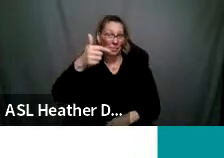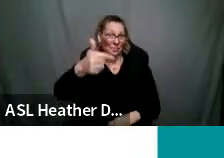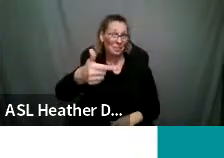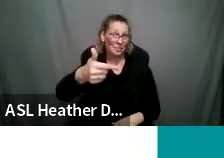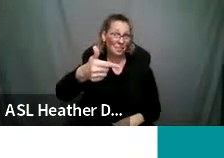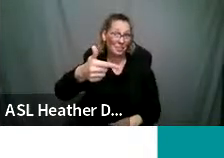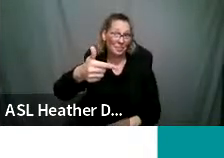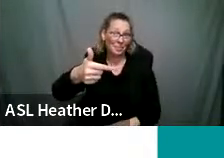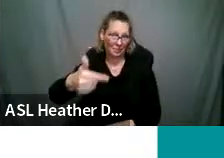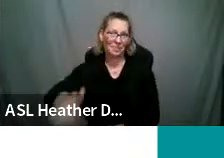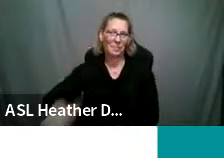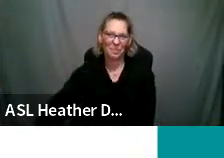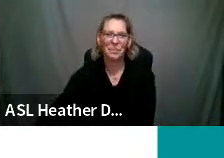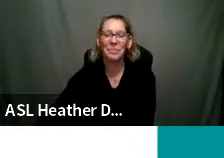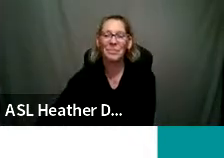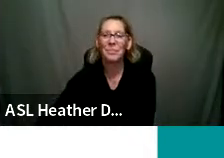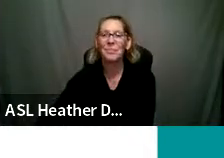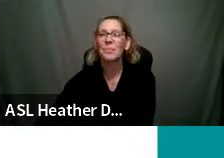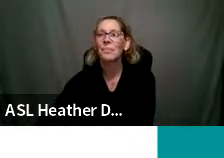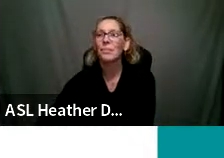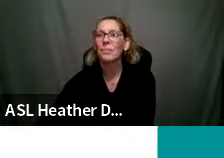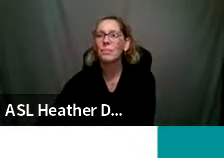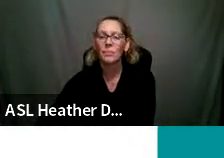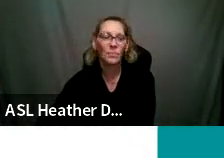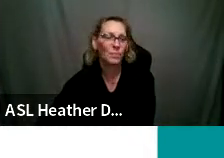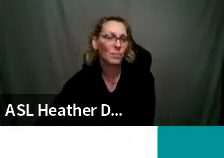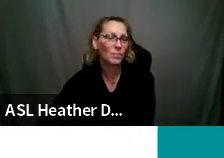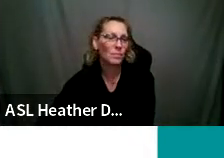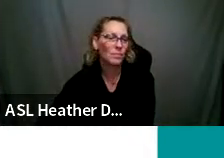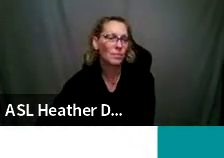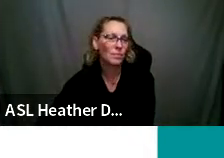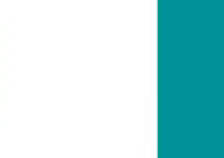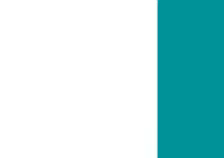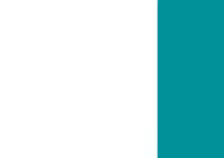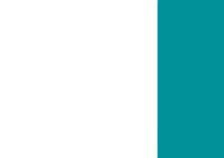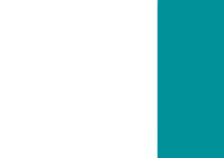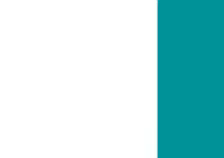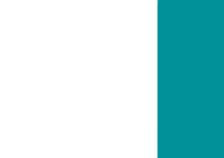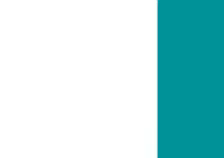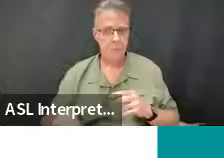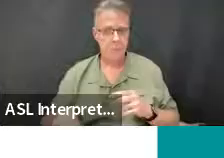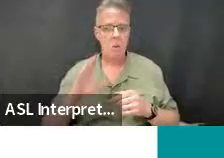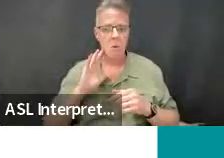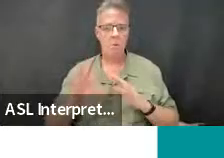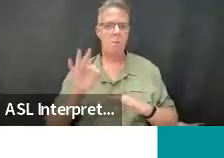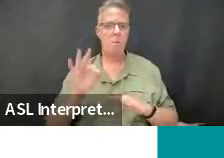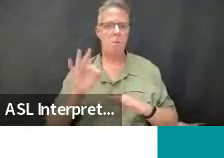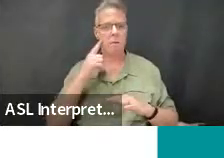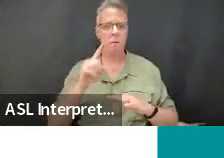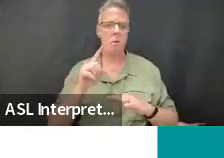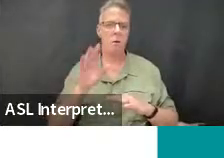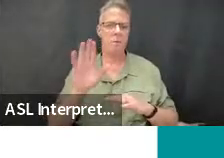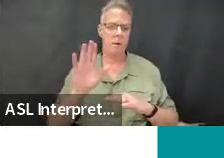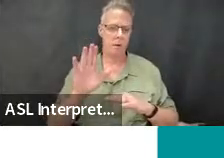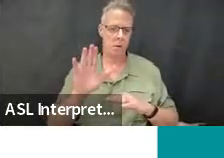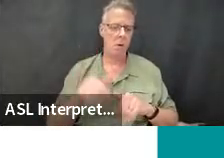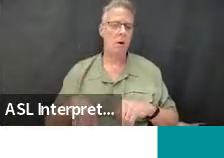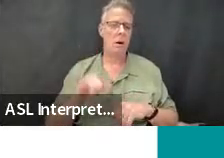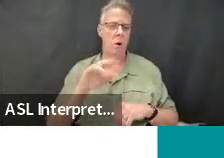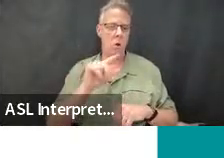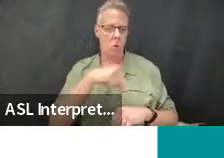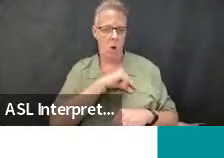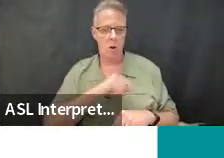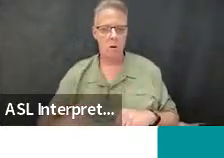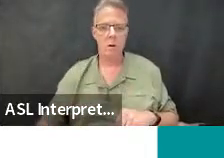within 3 general technical areas. Within transportation, we'll consider findings for transportation, air